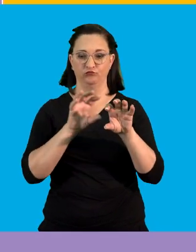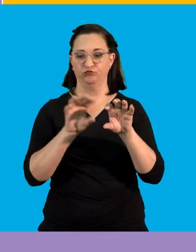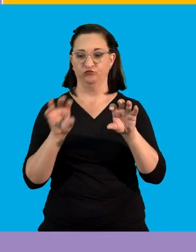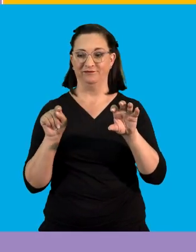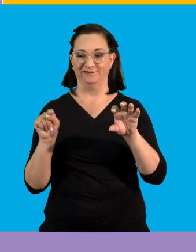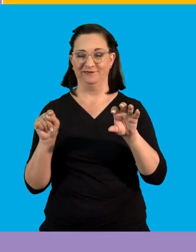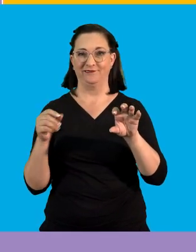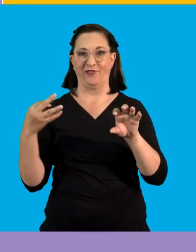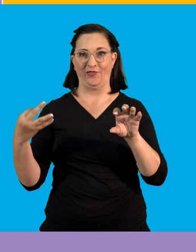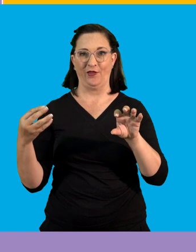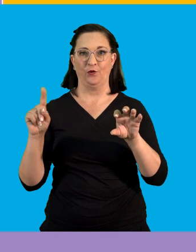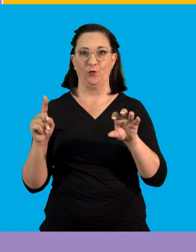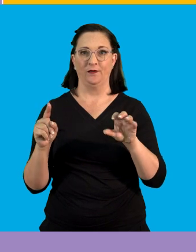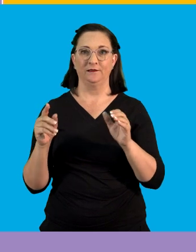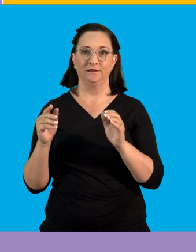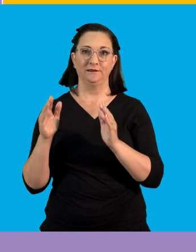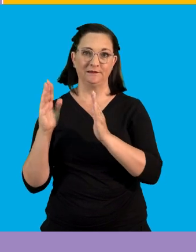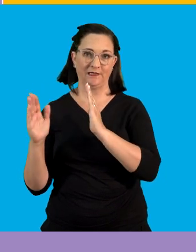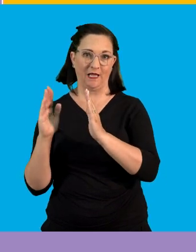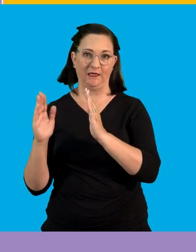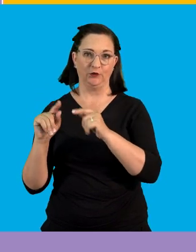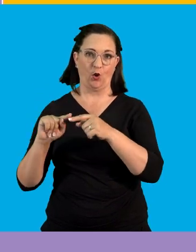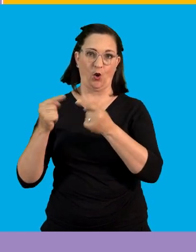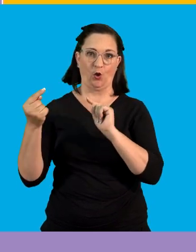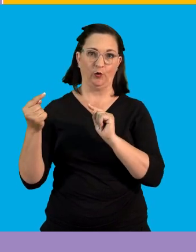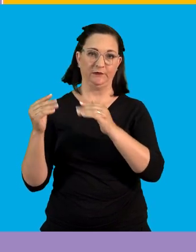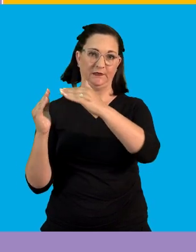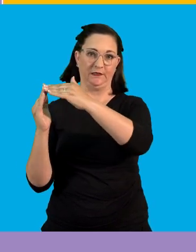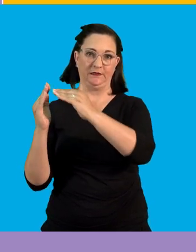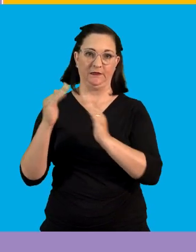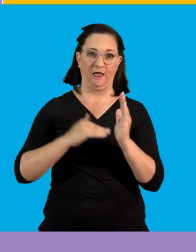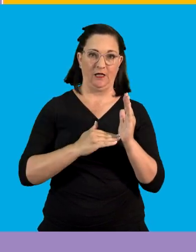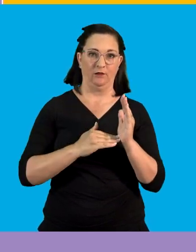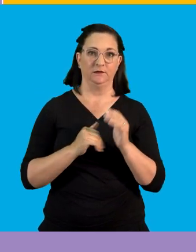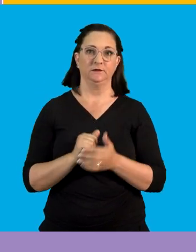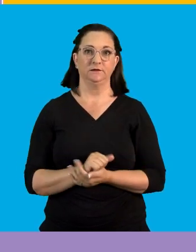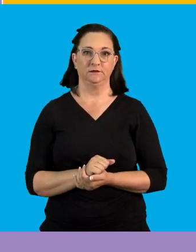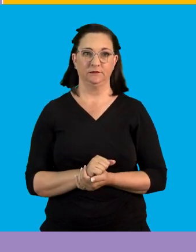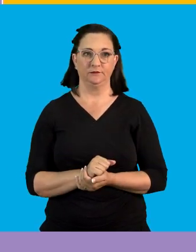concept map, which is the sides and opposite angles of a quadrilateral.